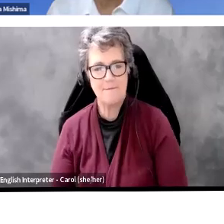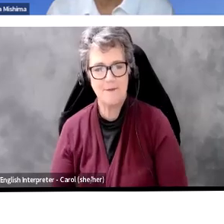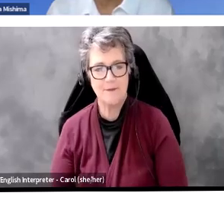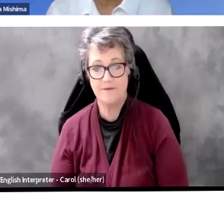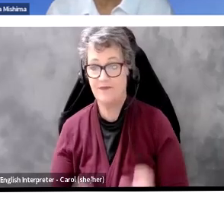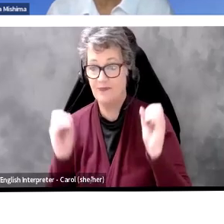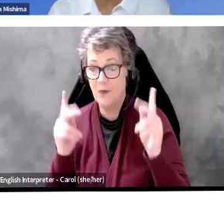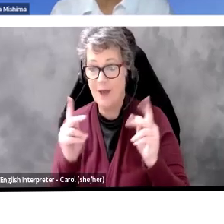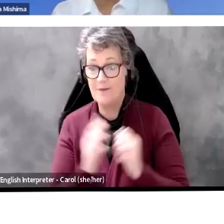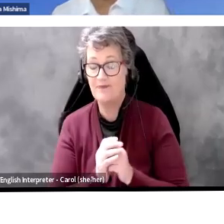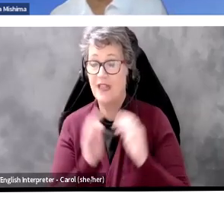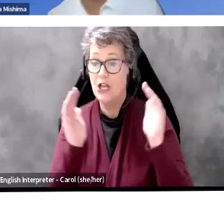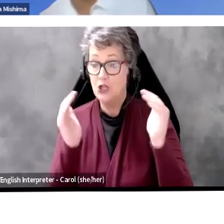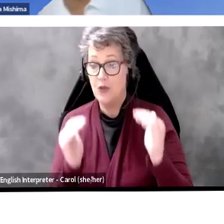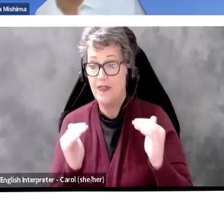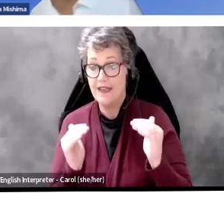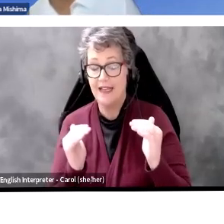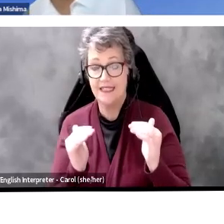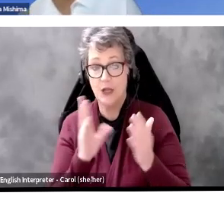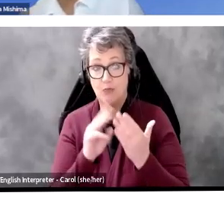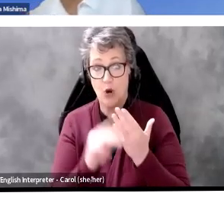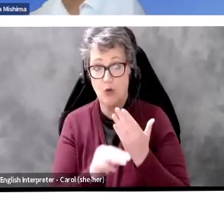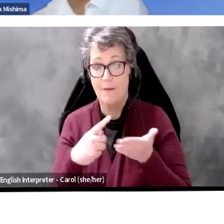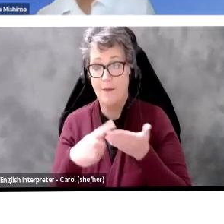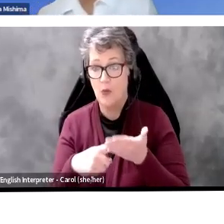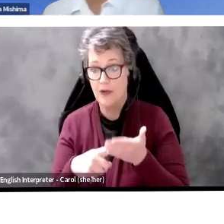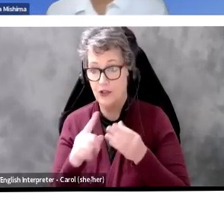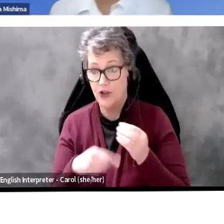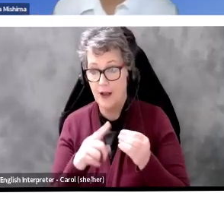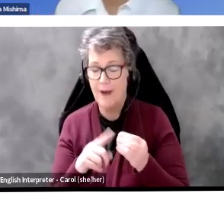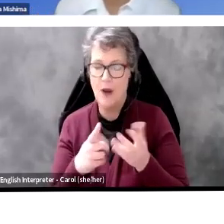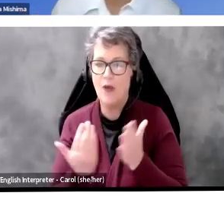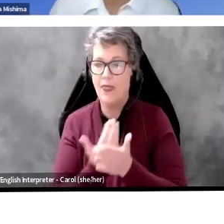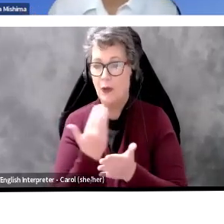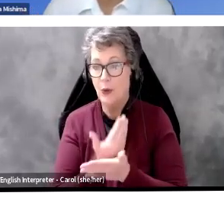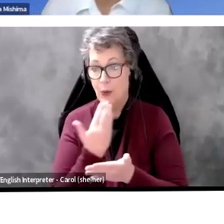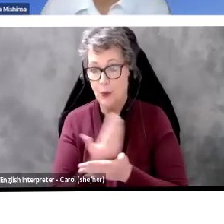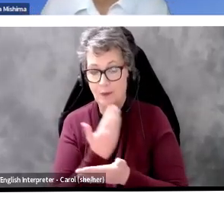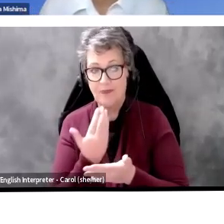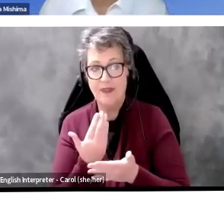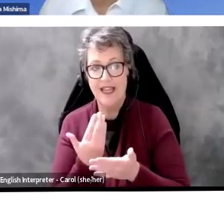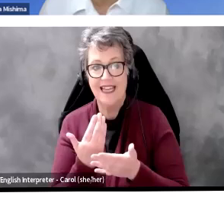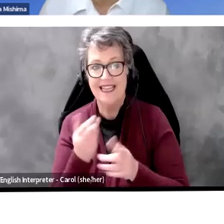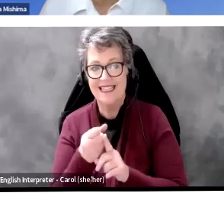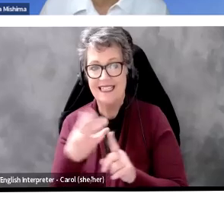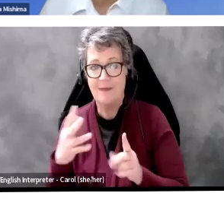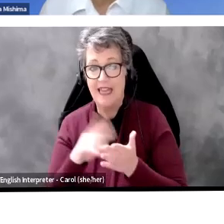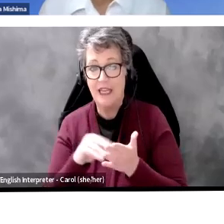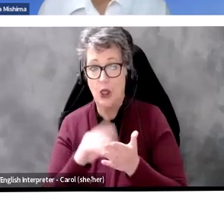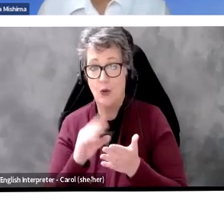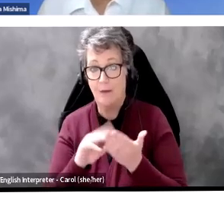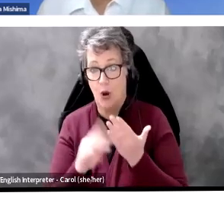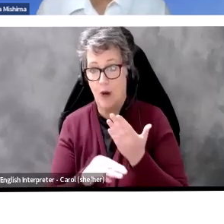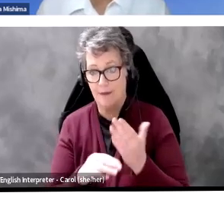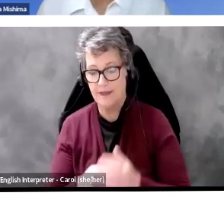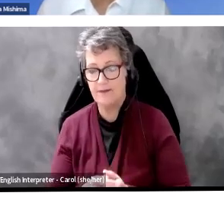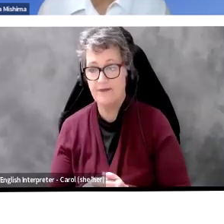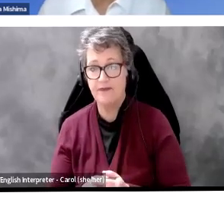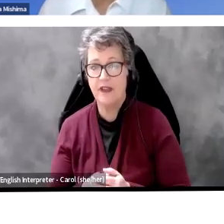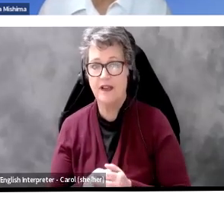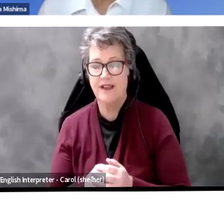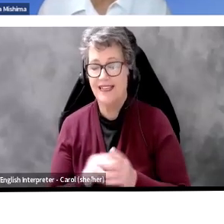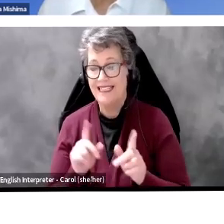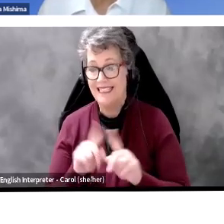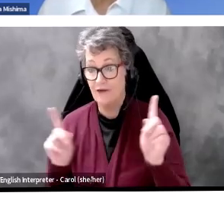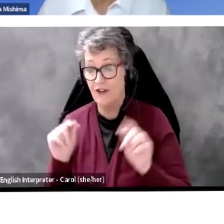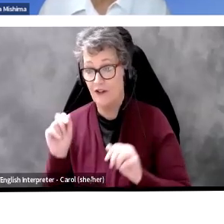Okay, so the next program I wanted to talk about, or next new collection, is the expanded learning programs. Unlike AR,